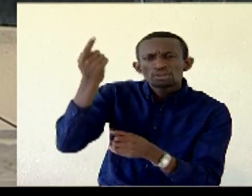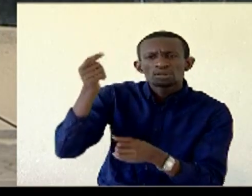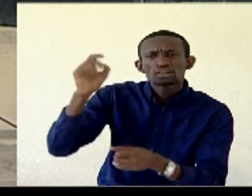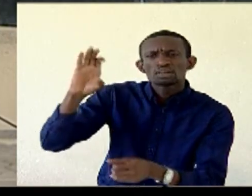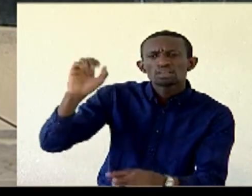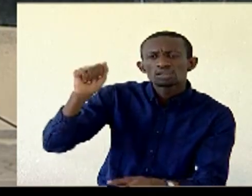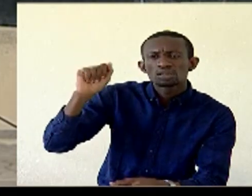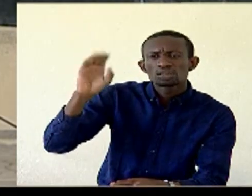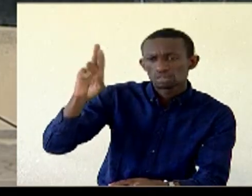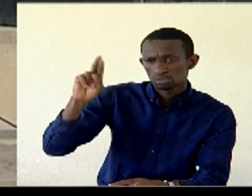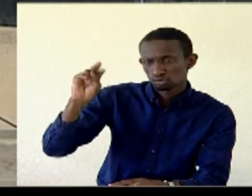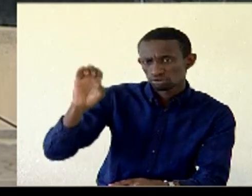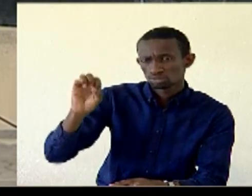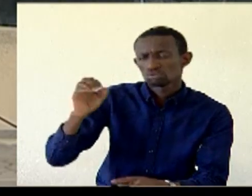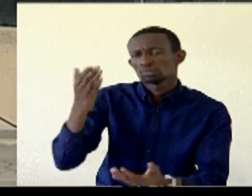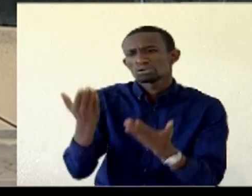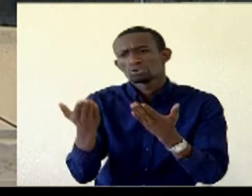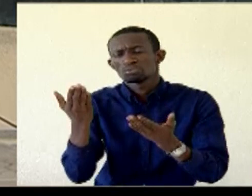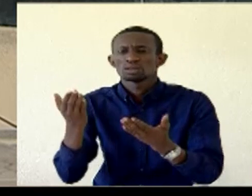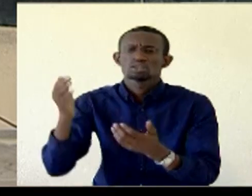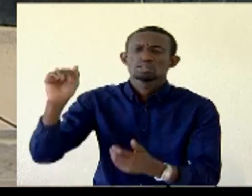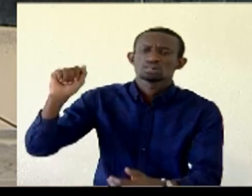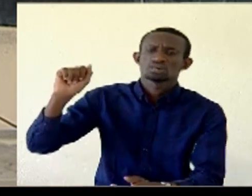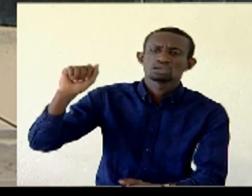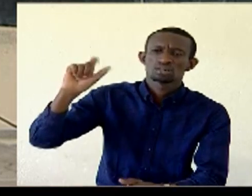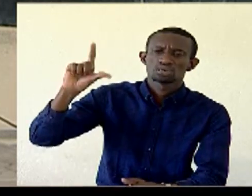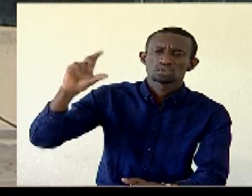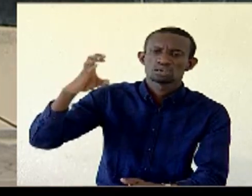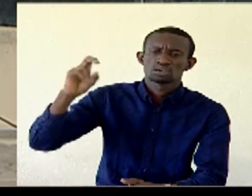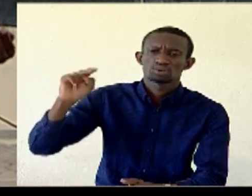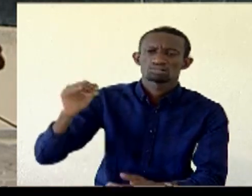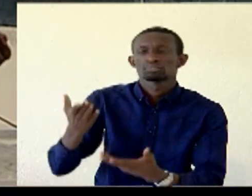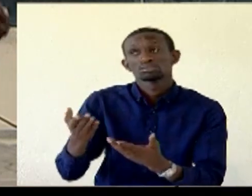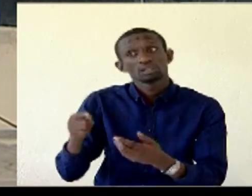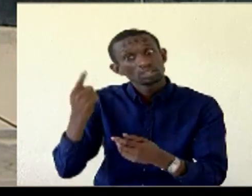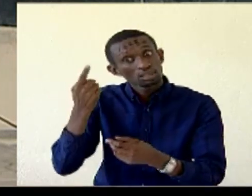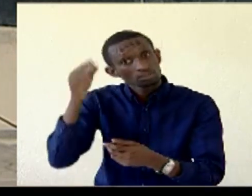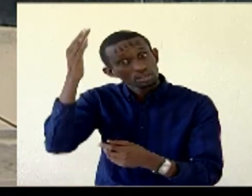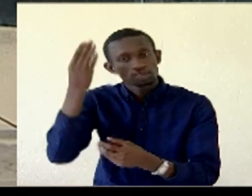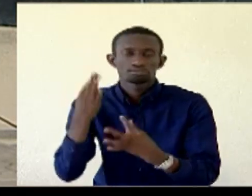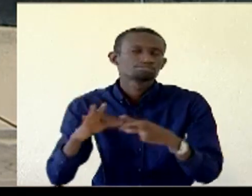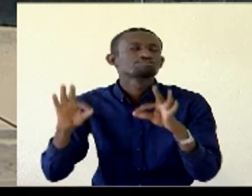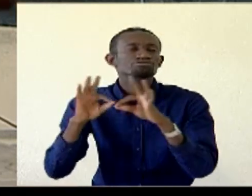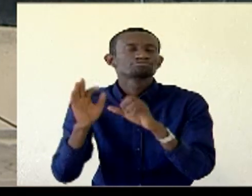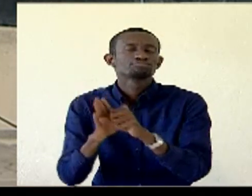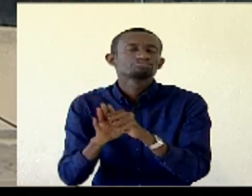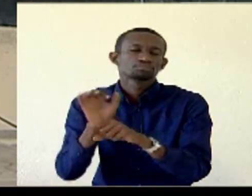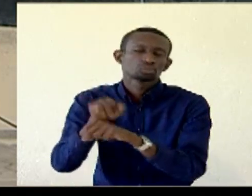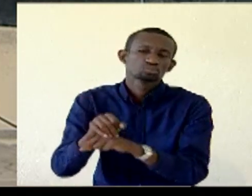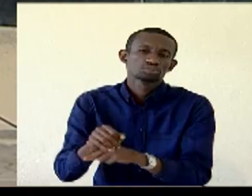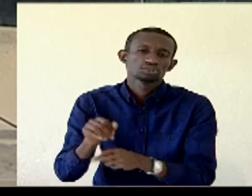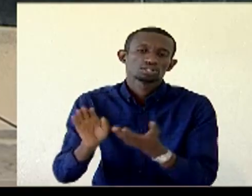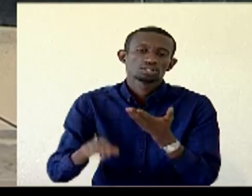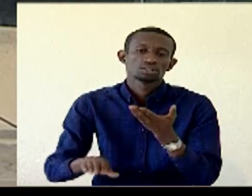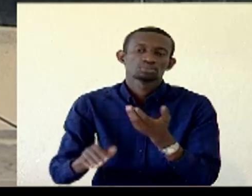for example, with an alcohol, the carboxylic takes the priority. For example, if